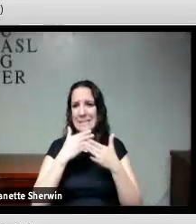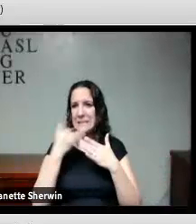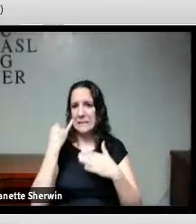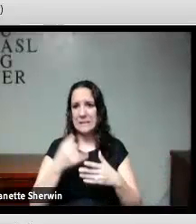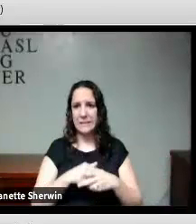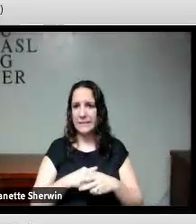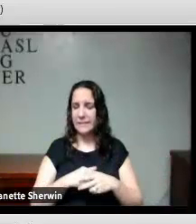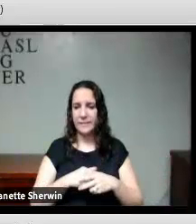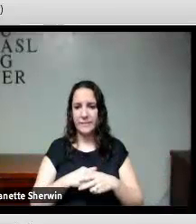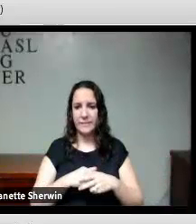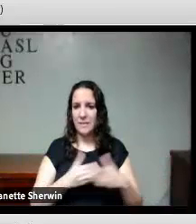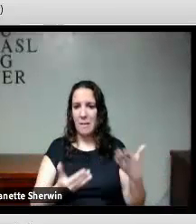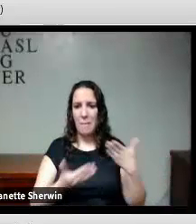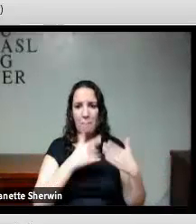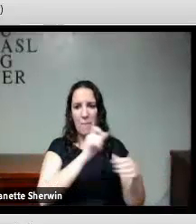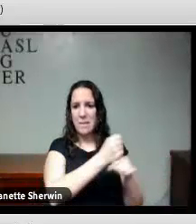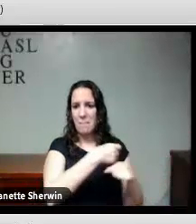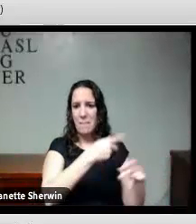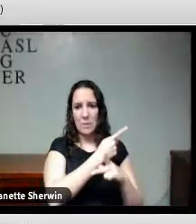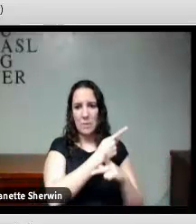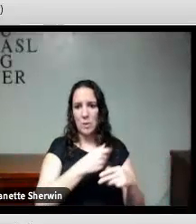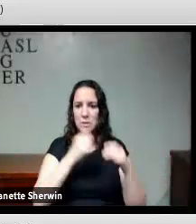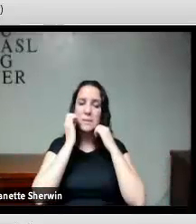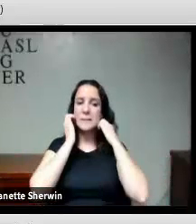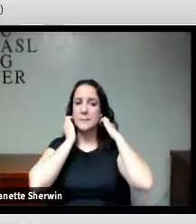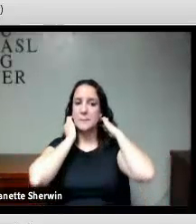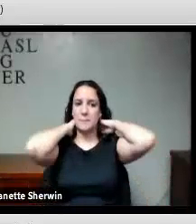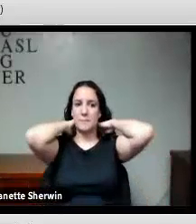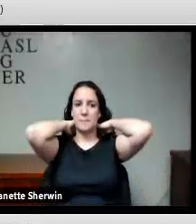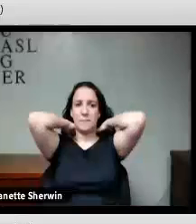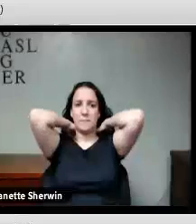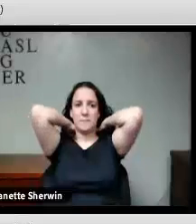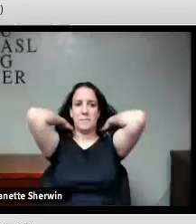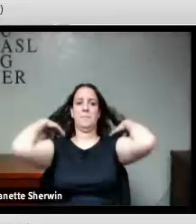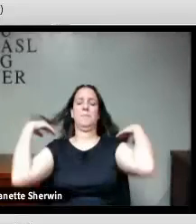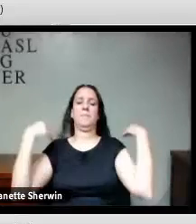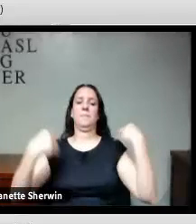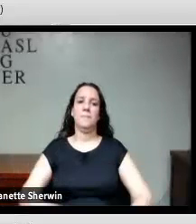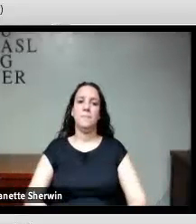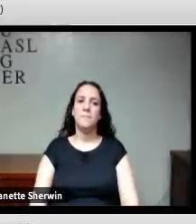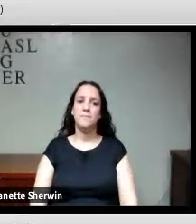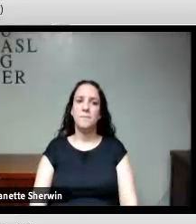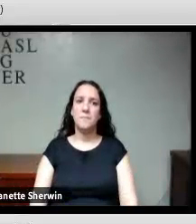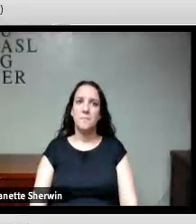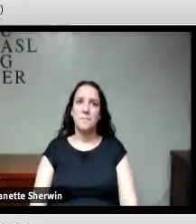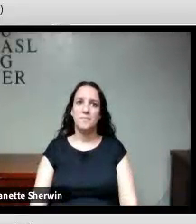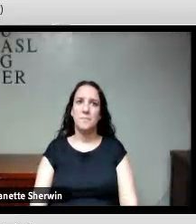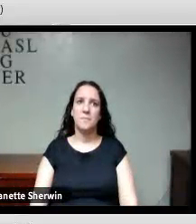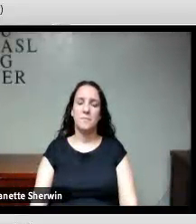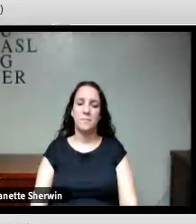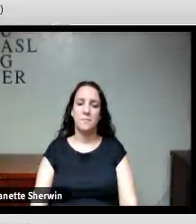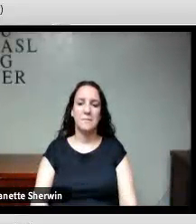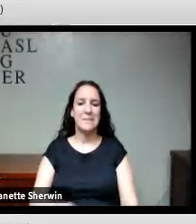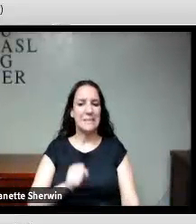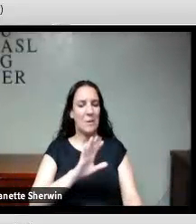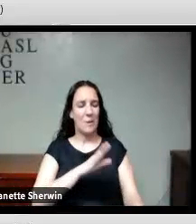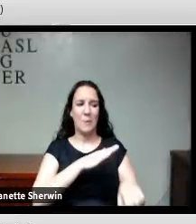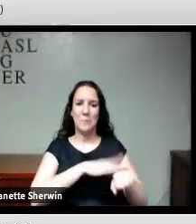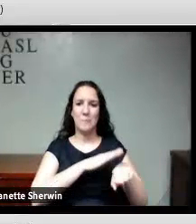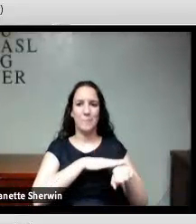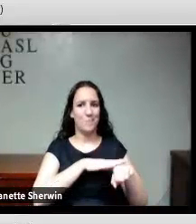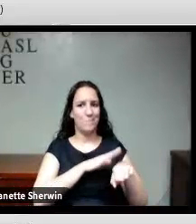might actually be worse than just trying to get them under control. So be careful of that if there